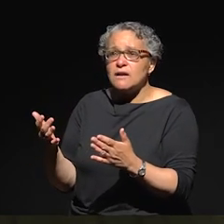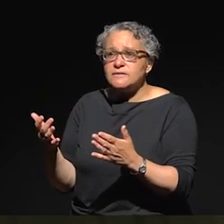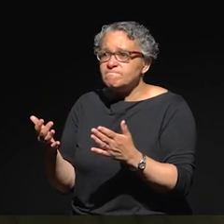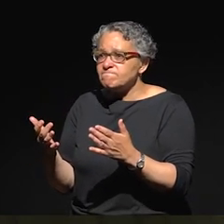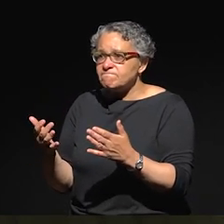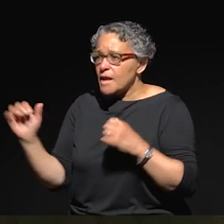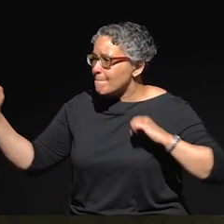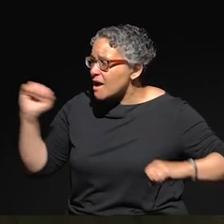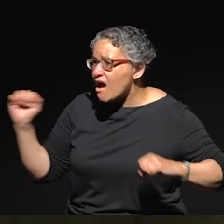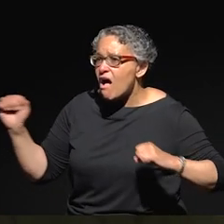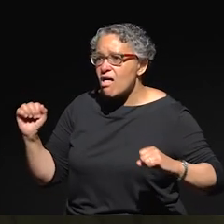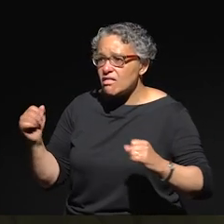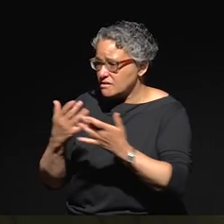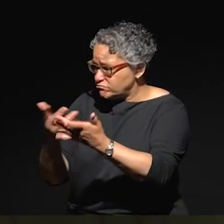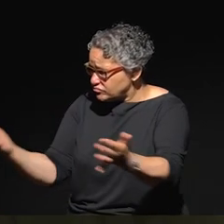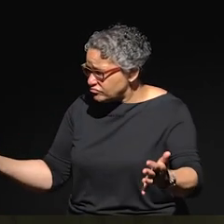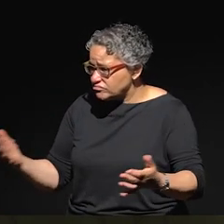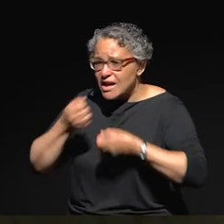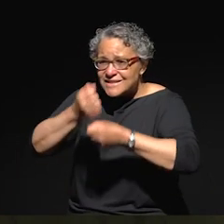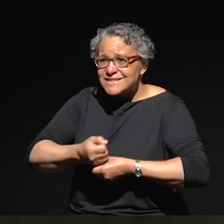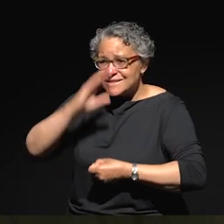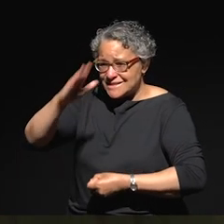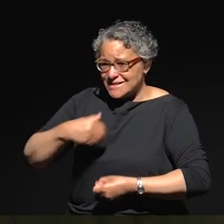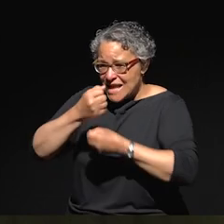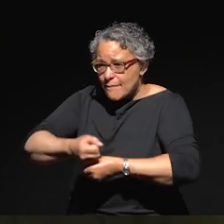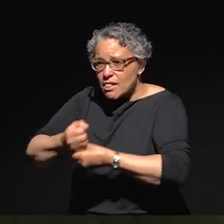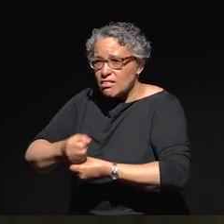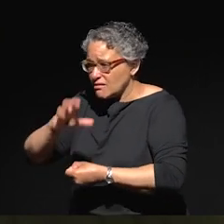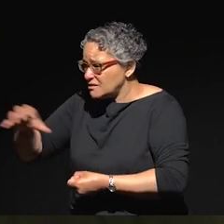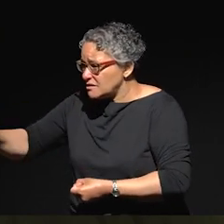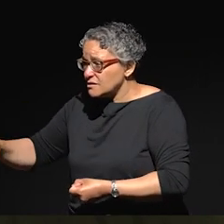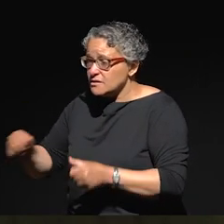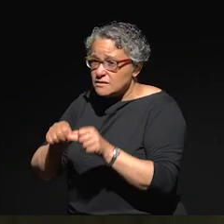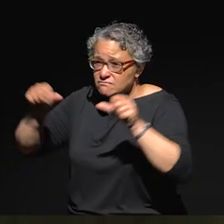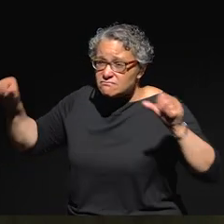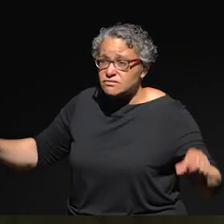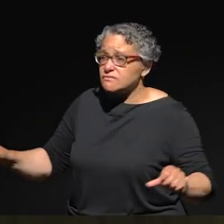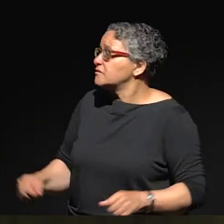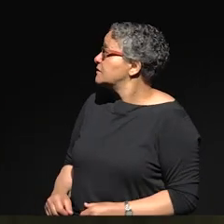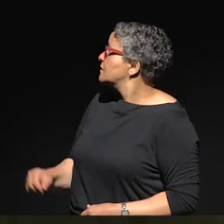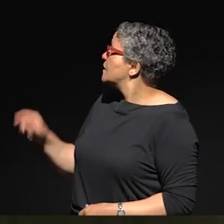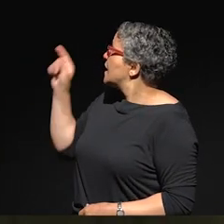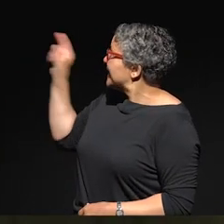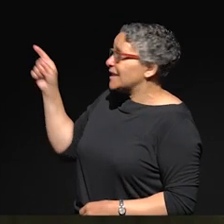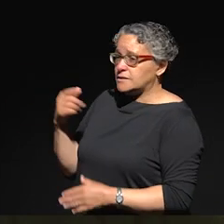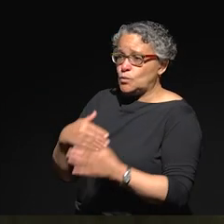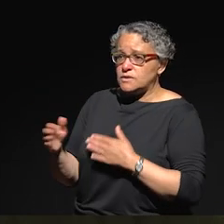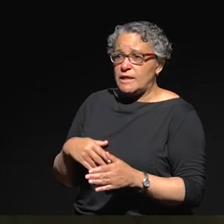like baths, all kinds, stables, all kinds of things. Huge. This is what was built.